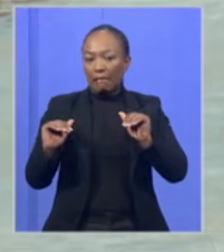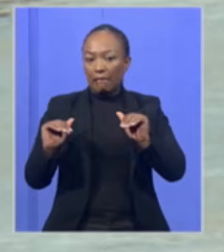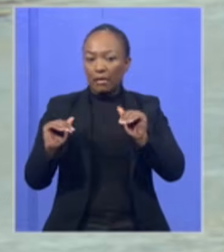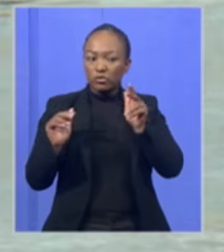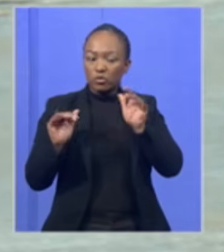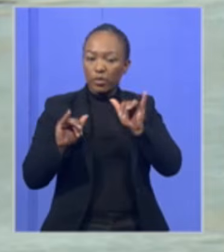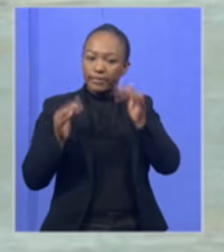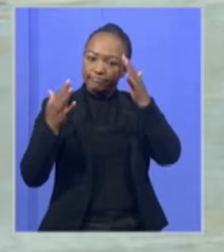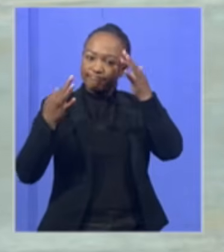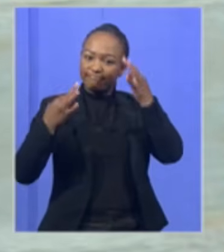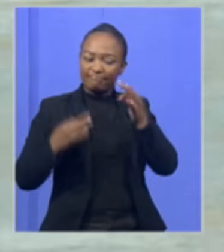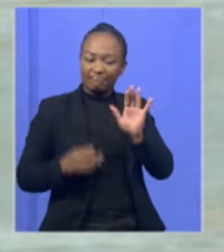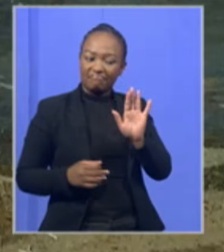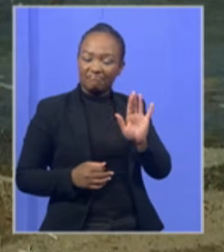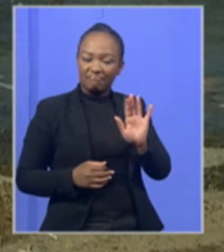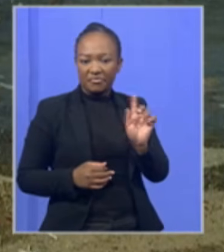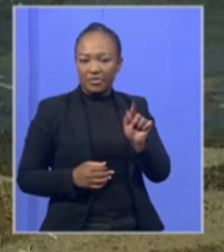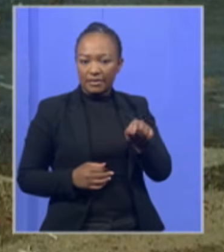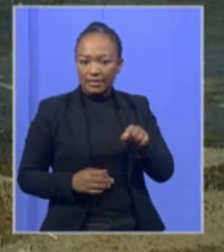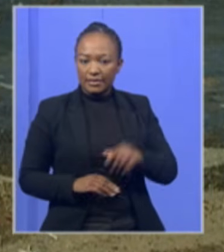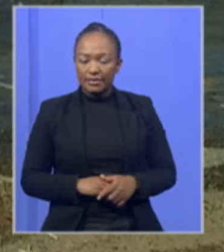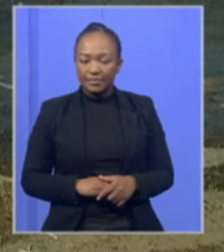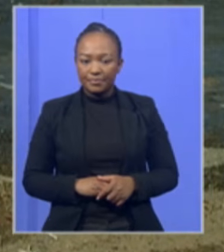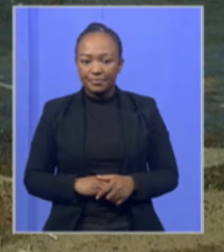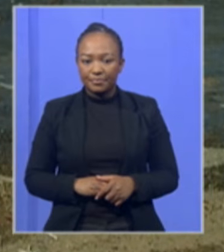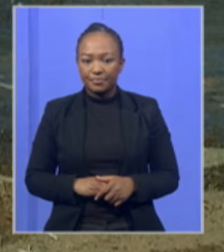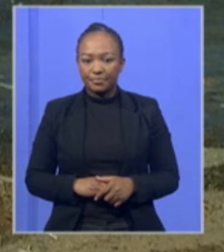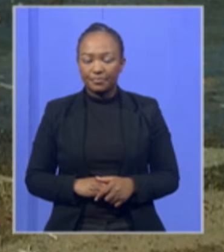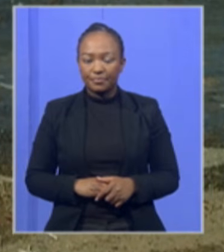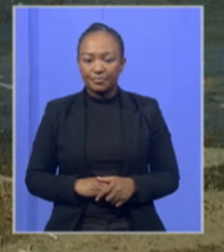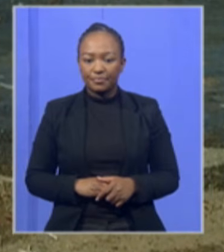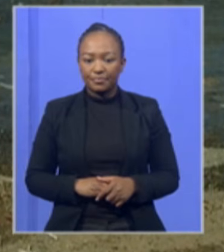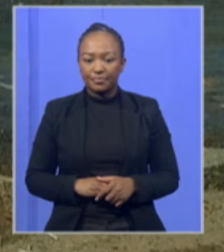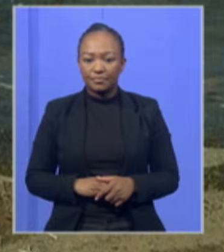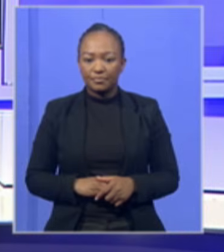semmuso. Zebulon Maine, SABC News, Ventersdorp.